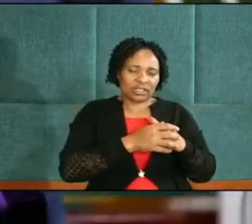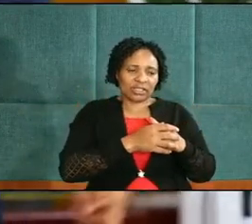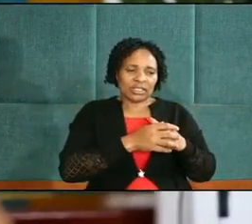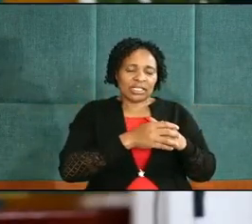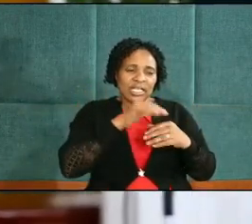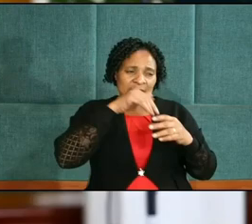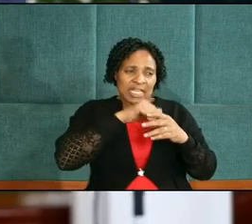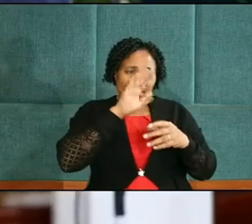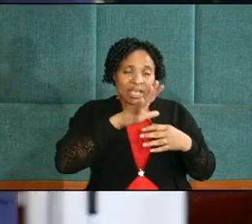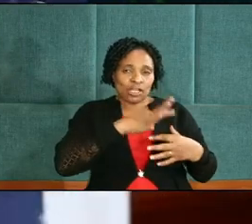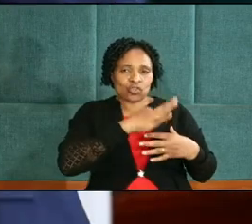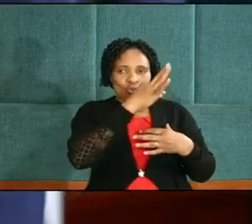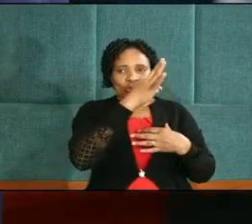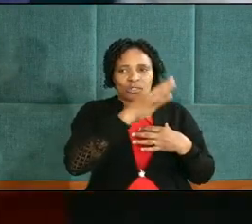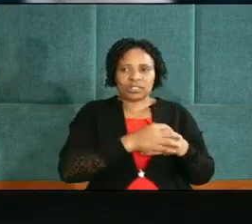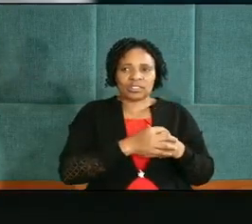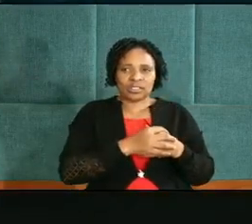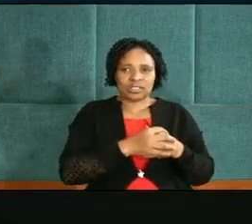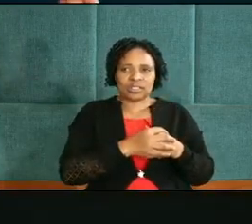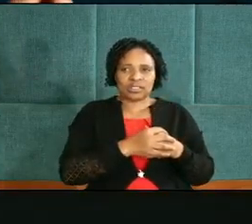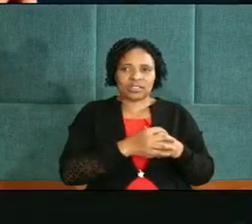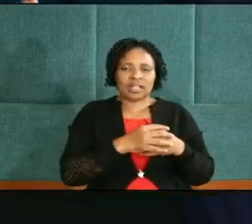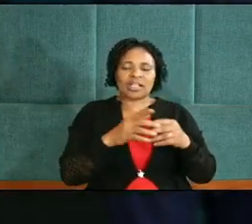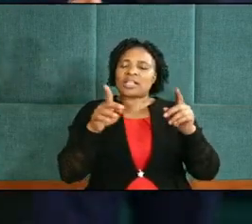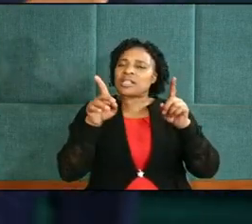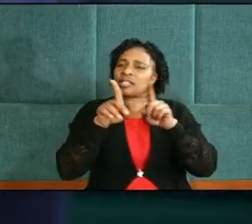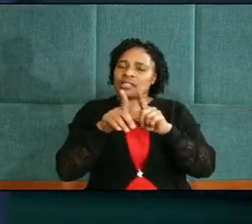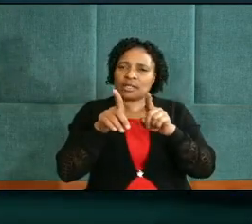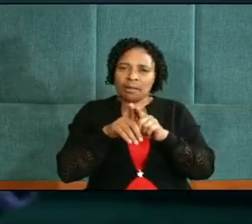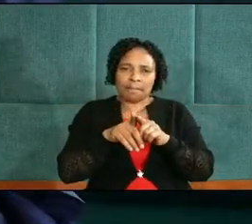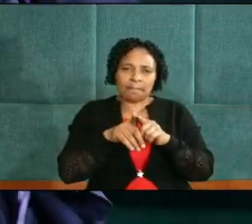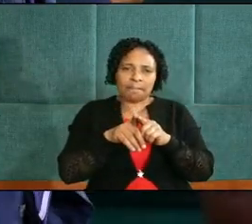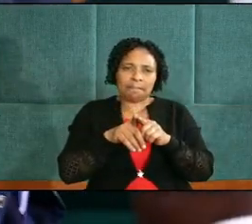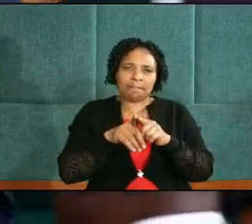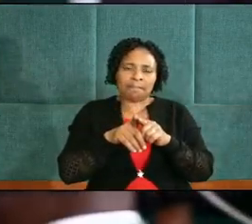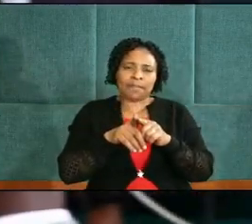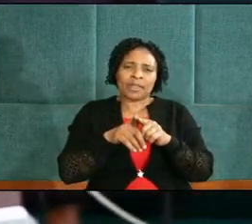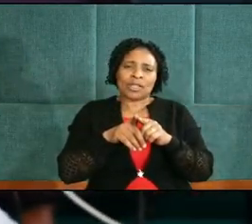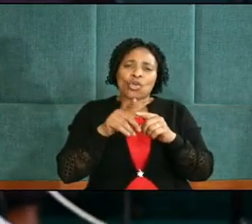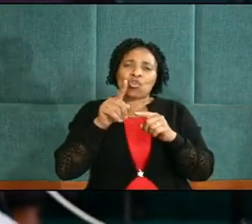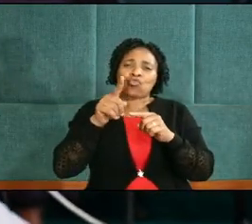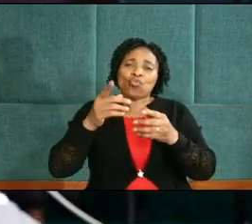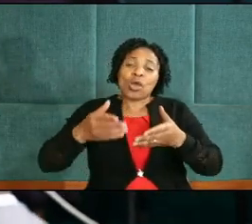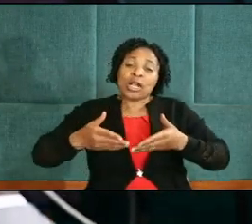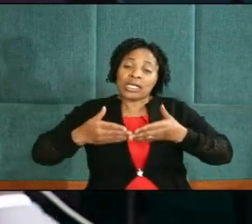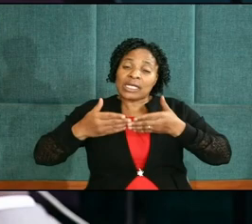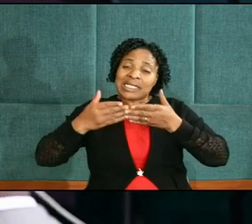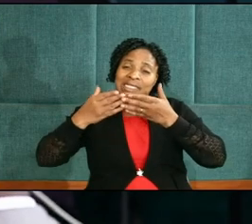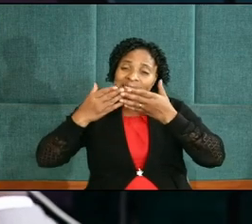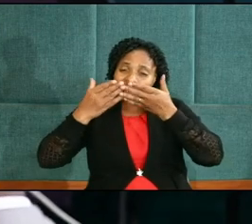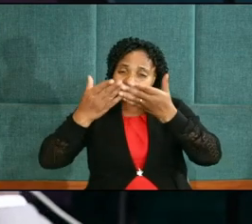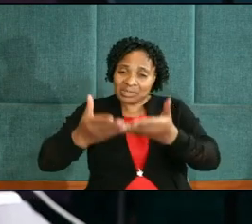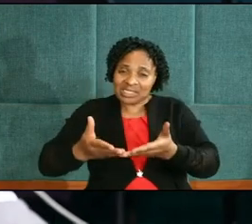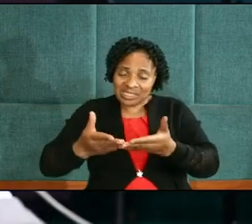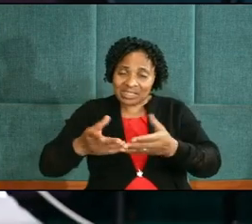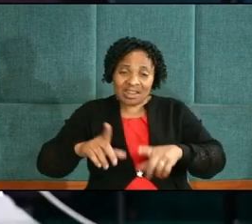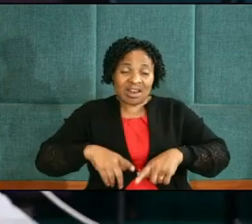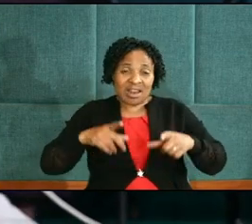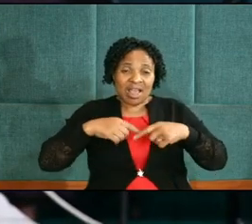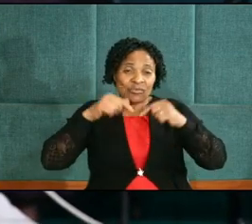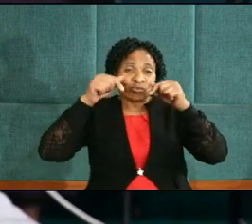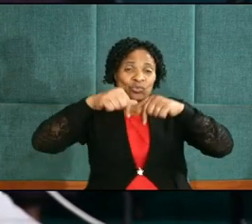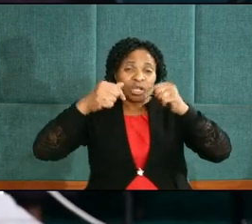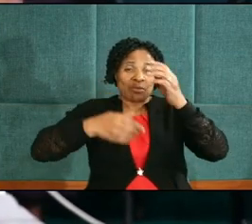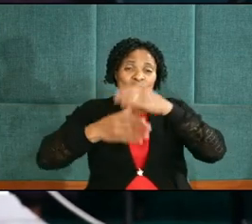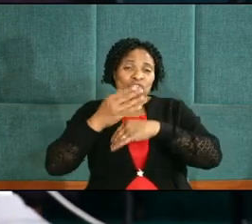soul. And like David, your expressed desire this morning, Lord, you